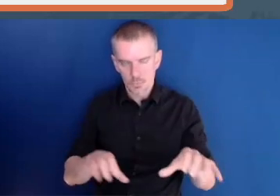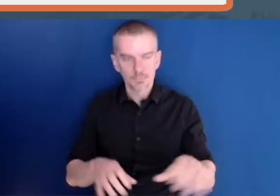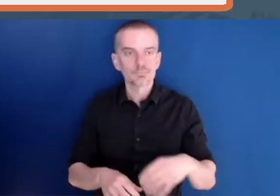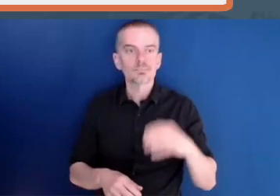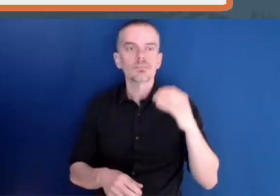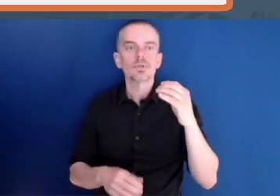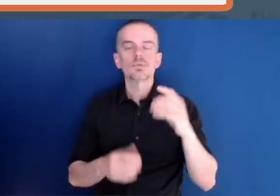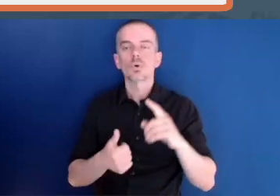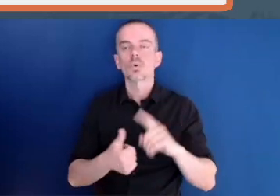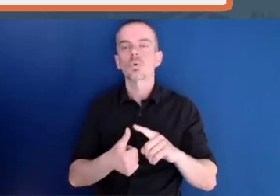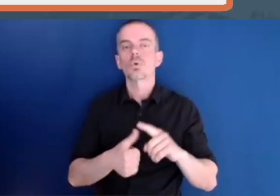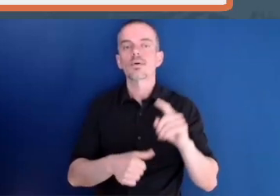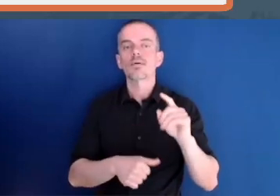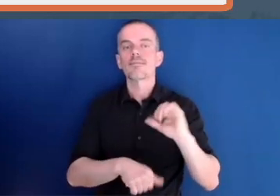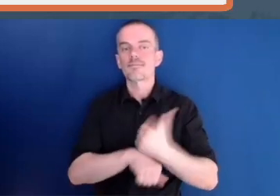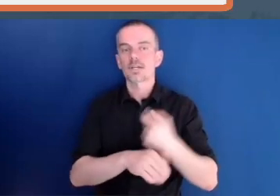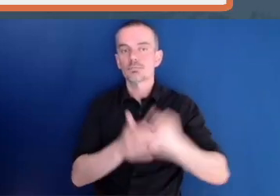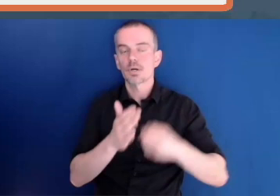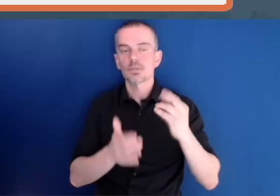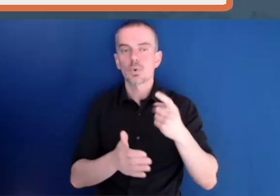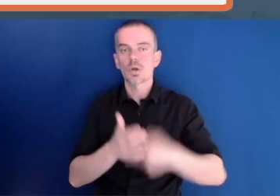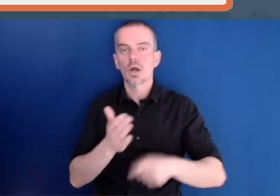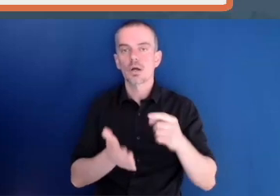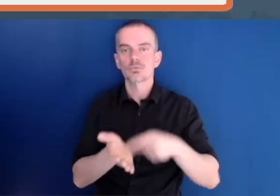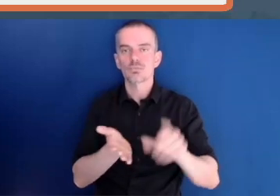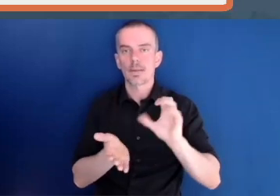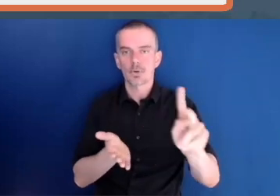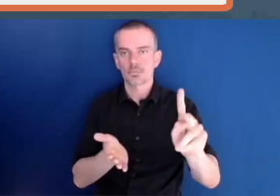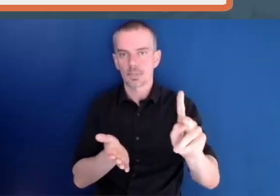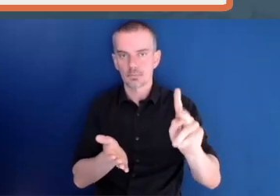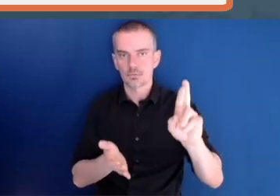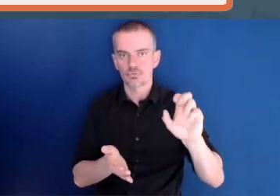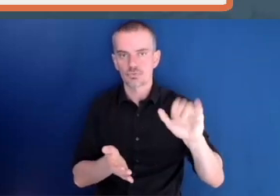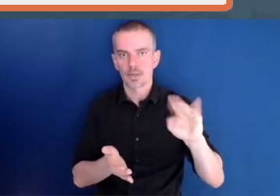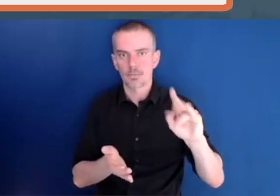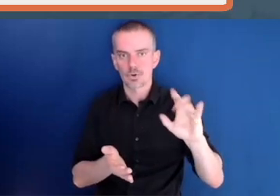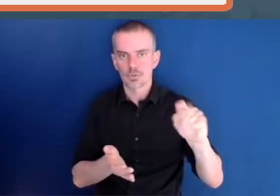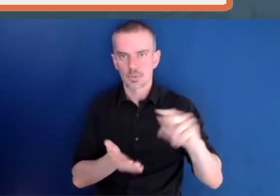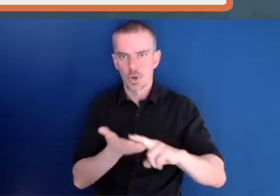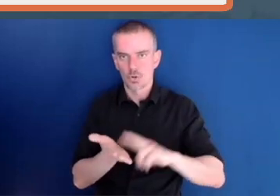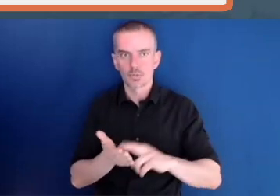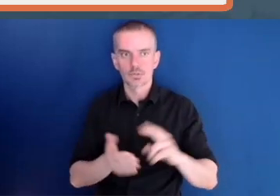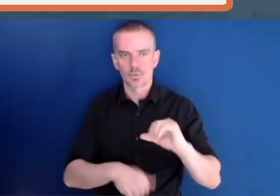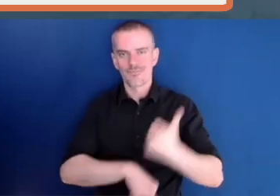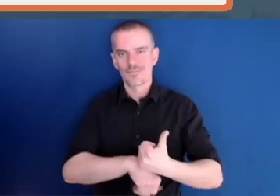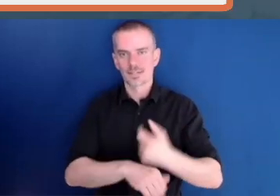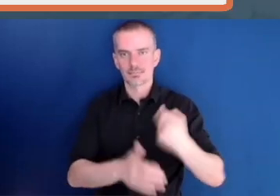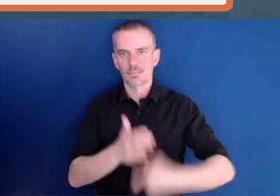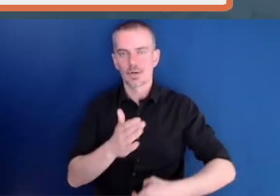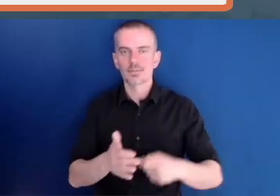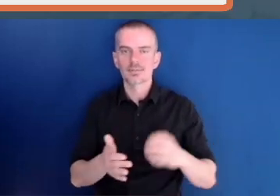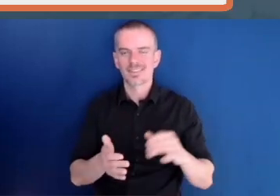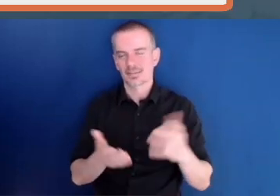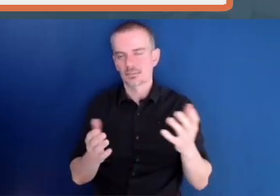them on fixed price or cost reimbursement contracts. So fixed price, it's kind of in the name, right? The contract